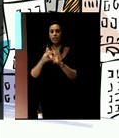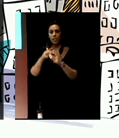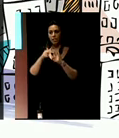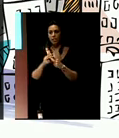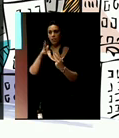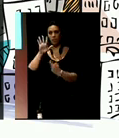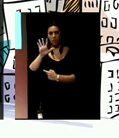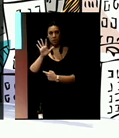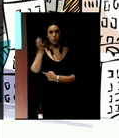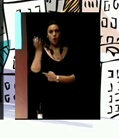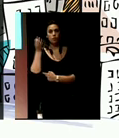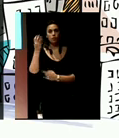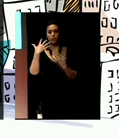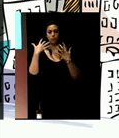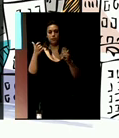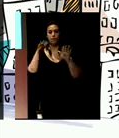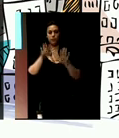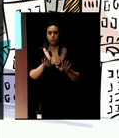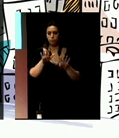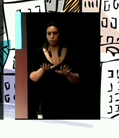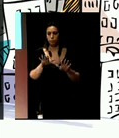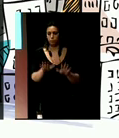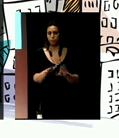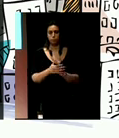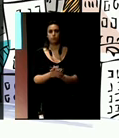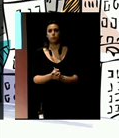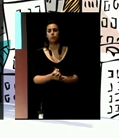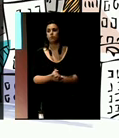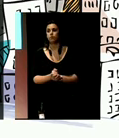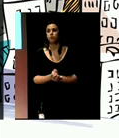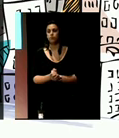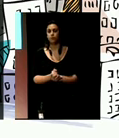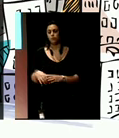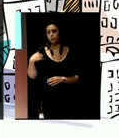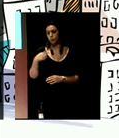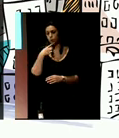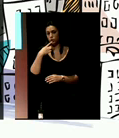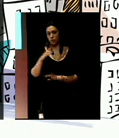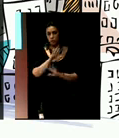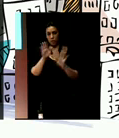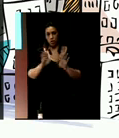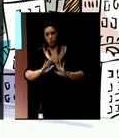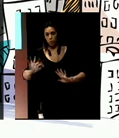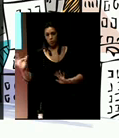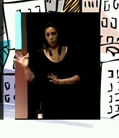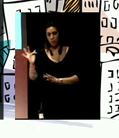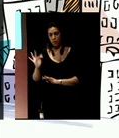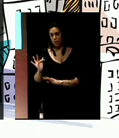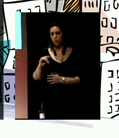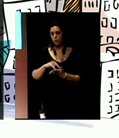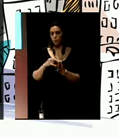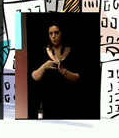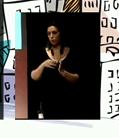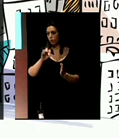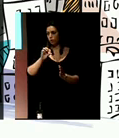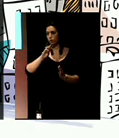assist the workshop number 5, you have to stay here in this room. We start our last speech. We are going to